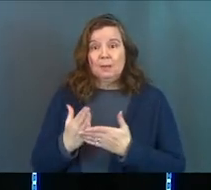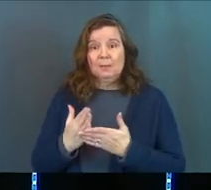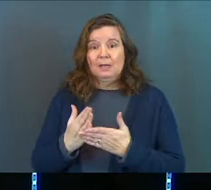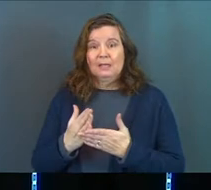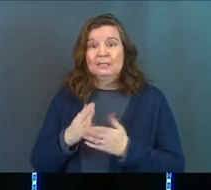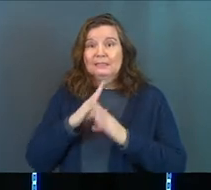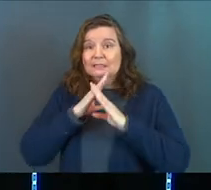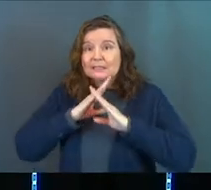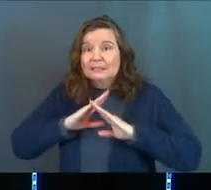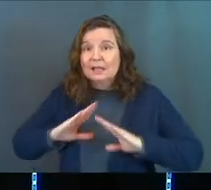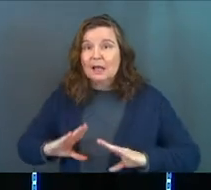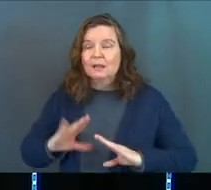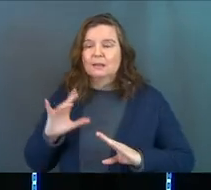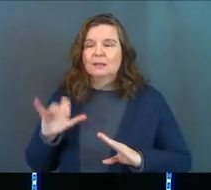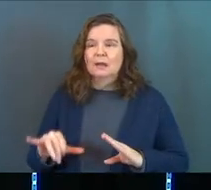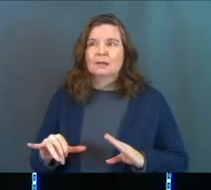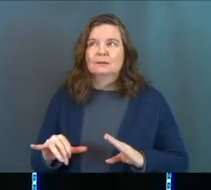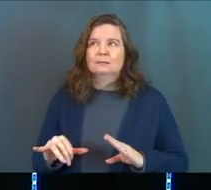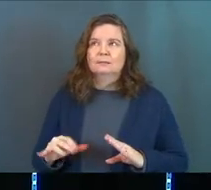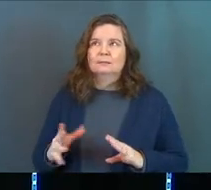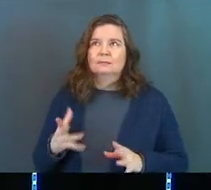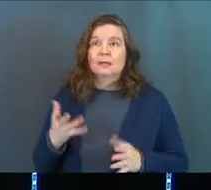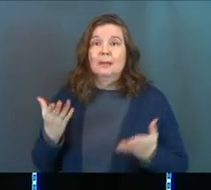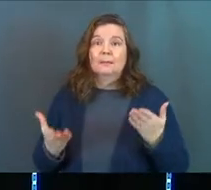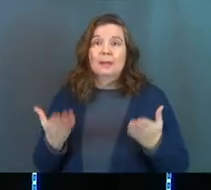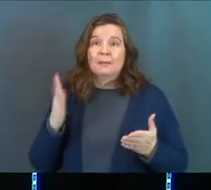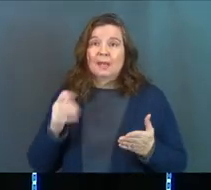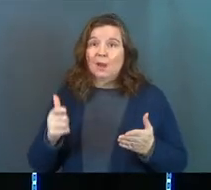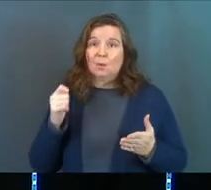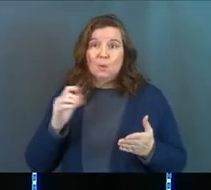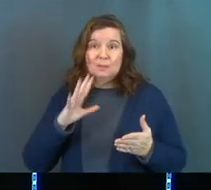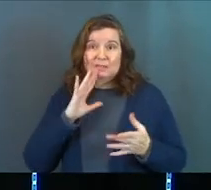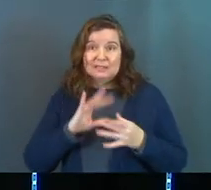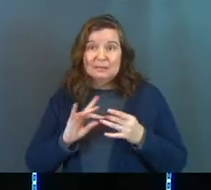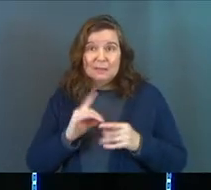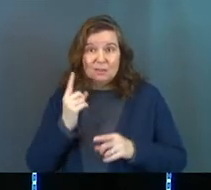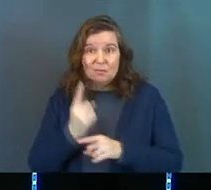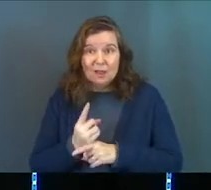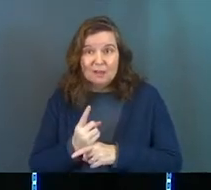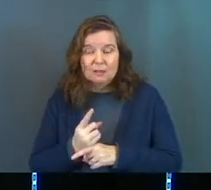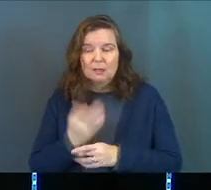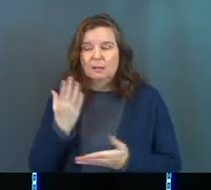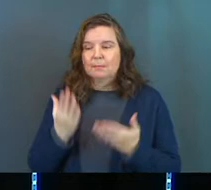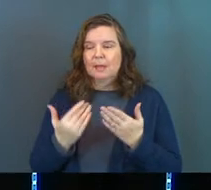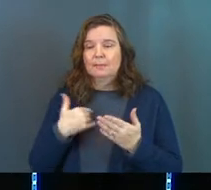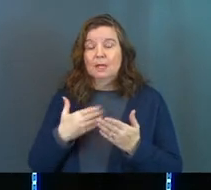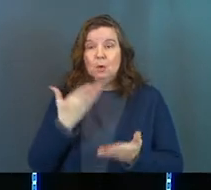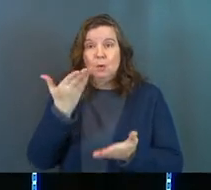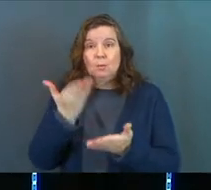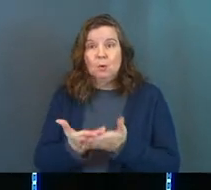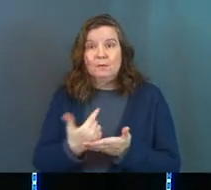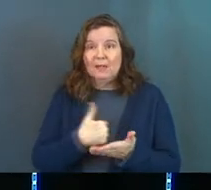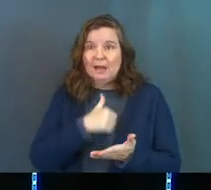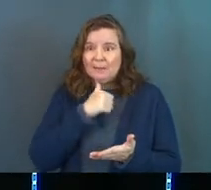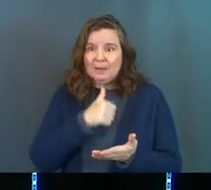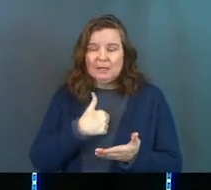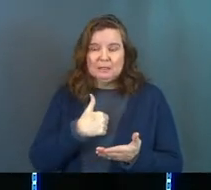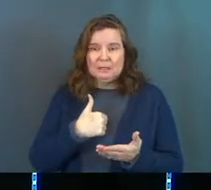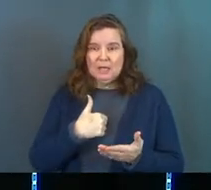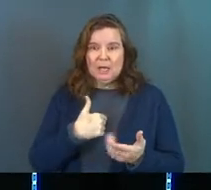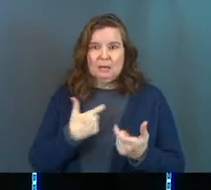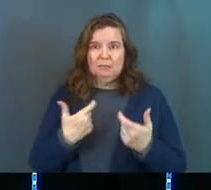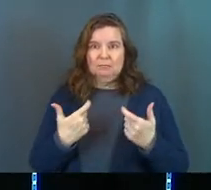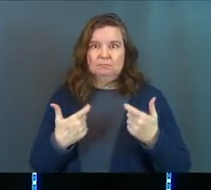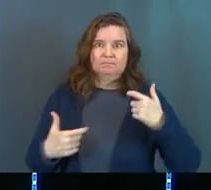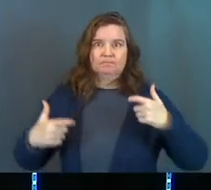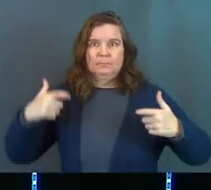the silence that maybe God won't speak, right? Maybe it'll prove that I'm not some super Christian like